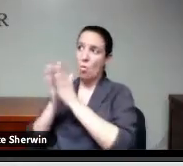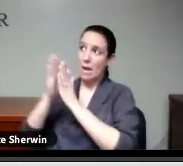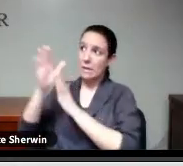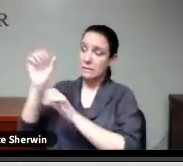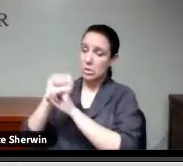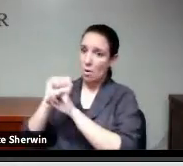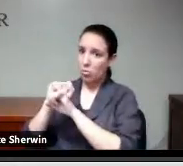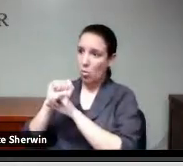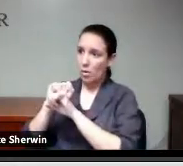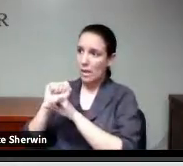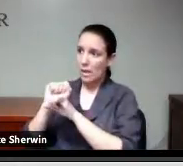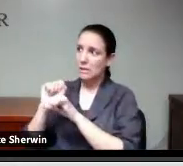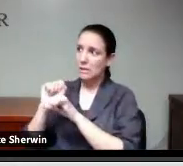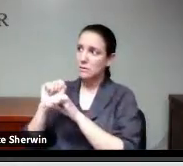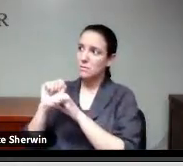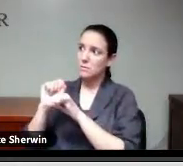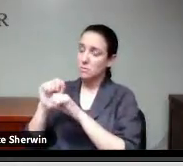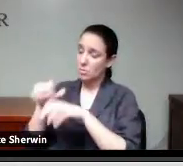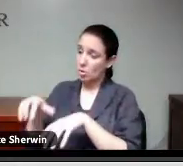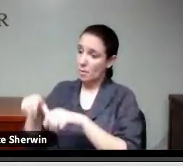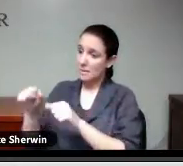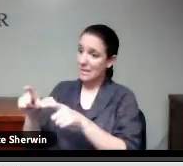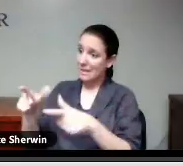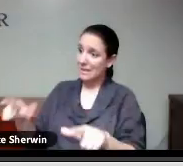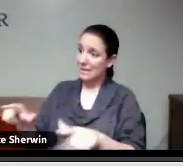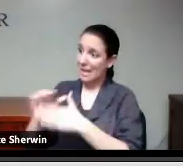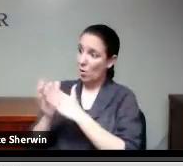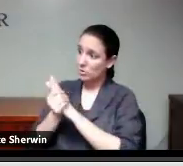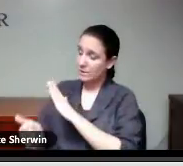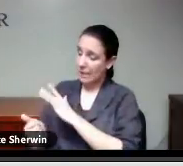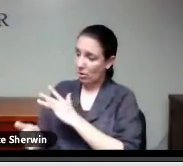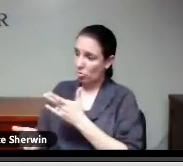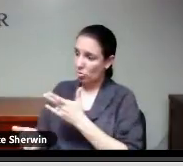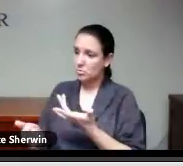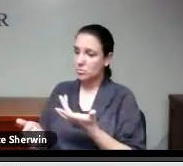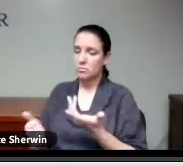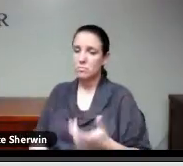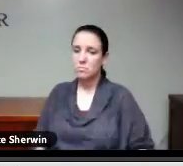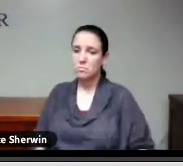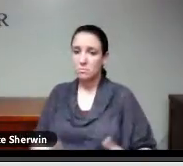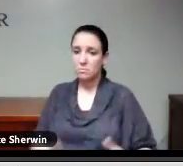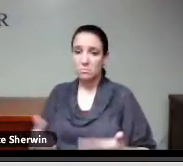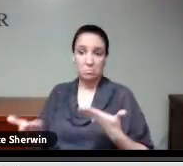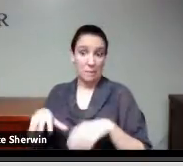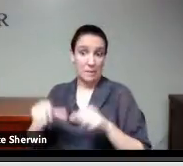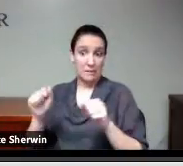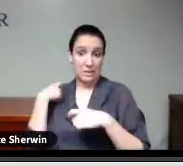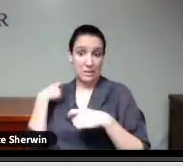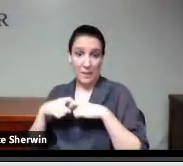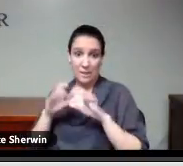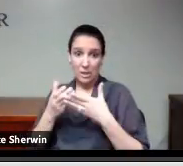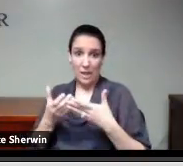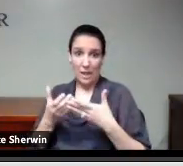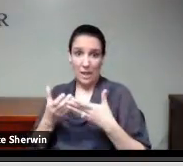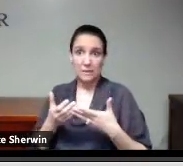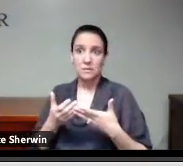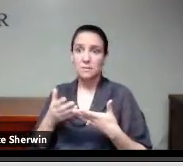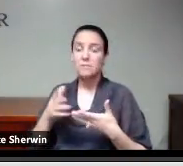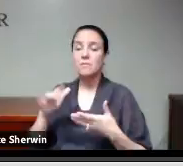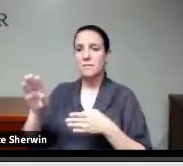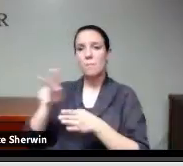taking language skills, right? To start taking Spanish classes, as one of their professional